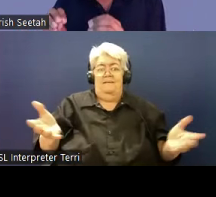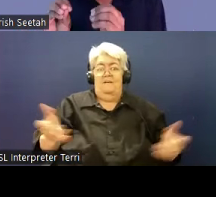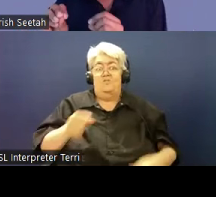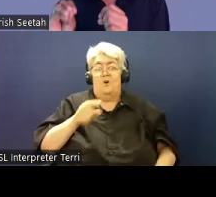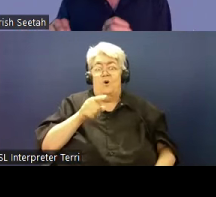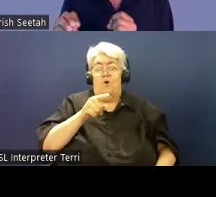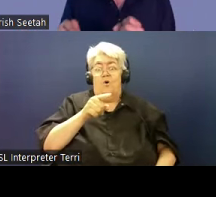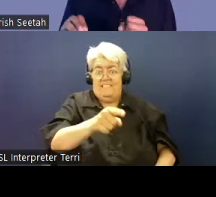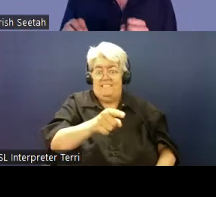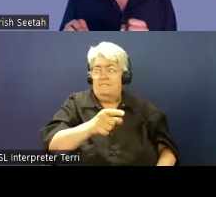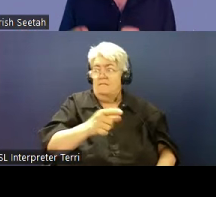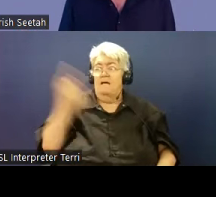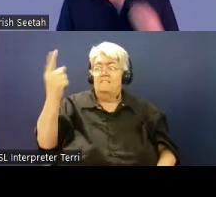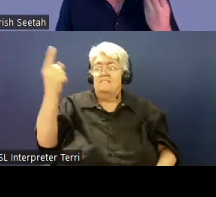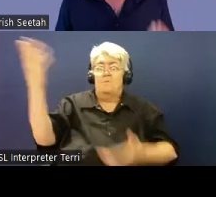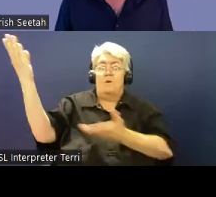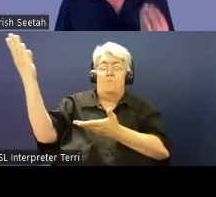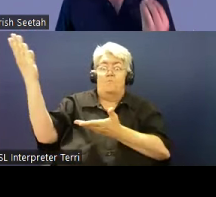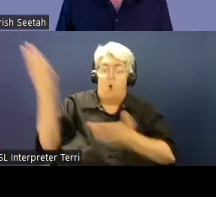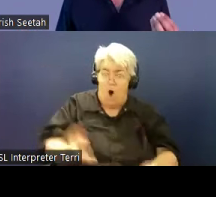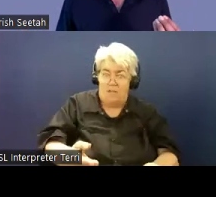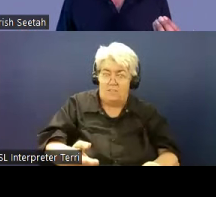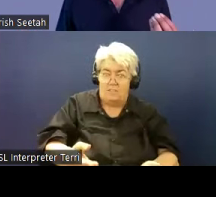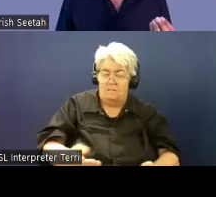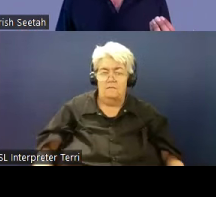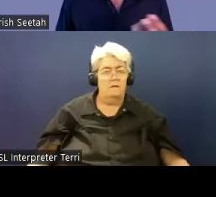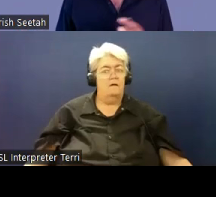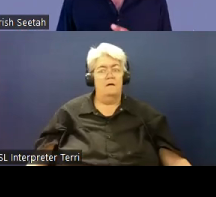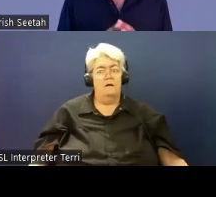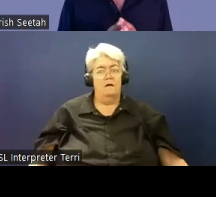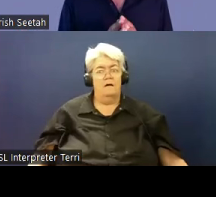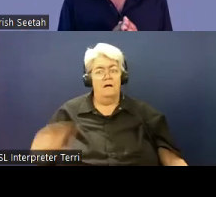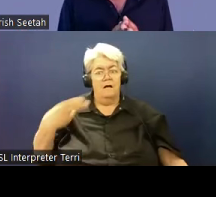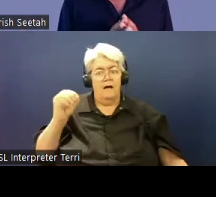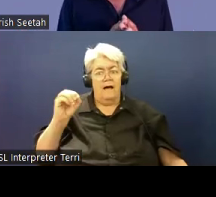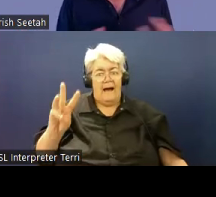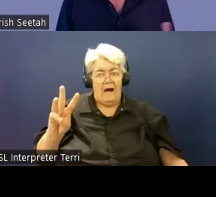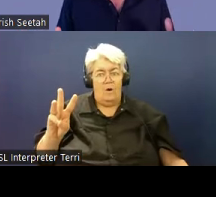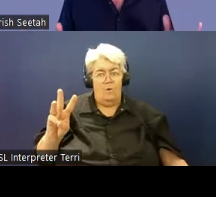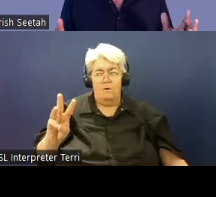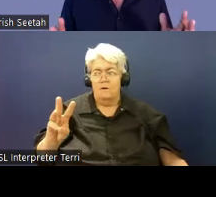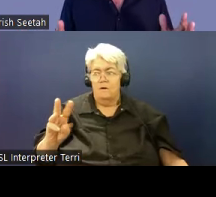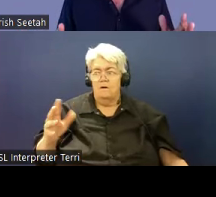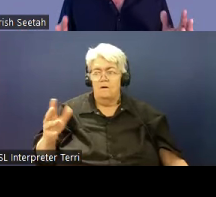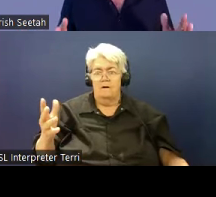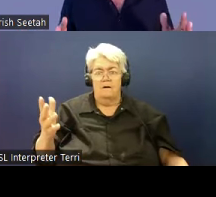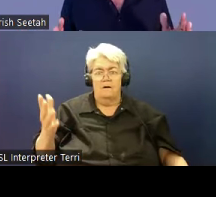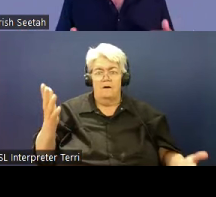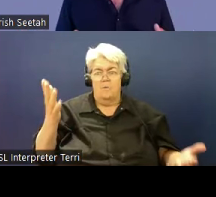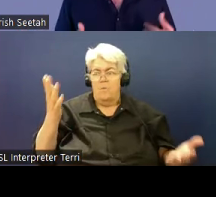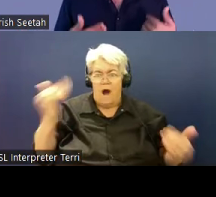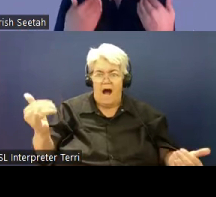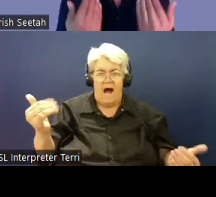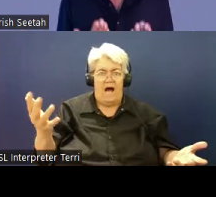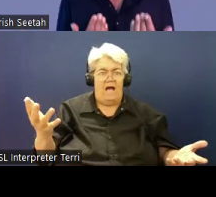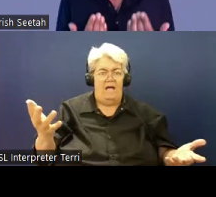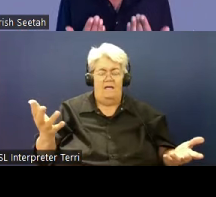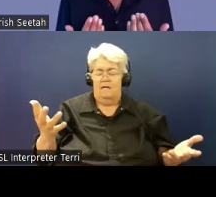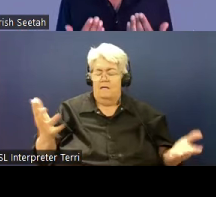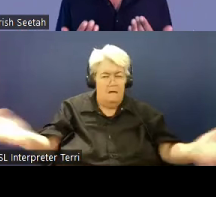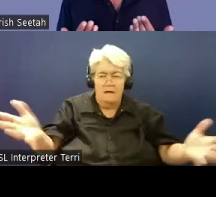brought to Mauritius. How and why this happened, we have very little way of knowing, and